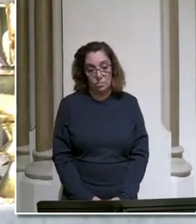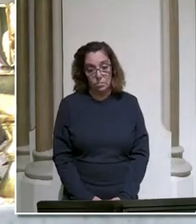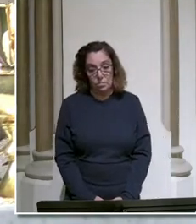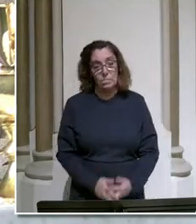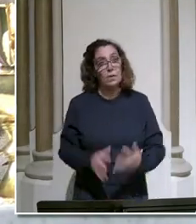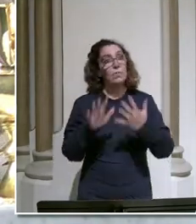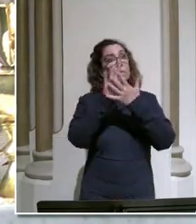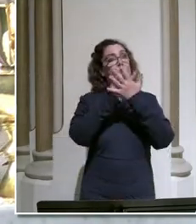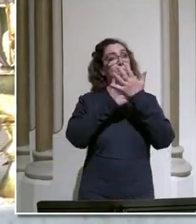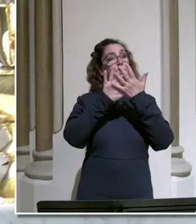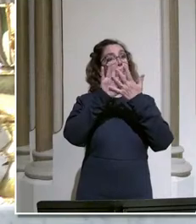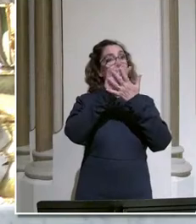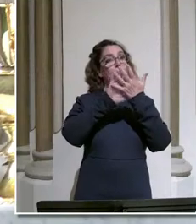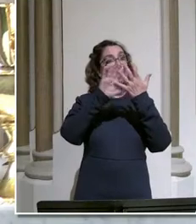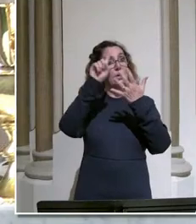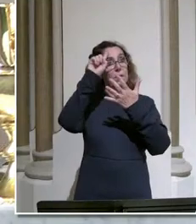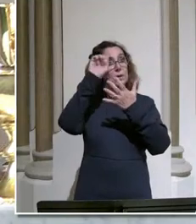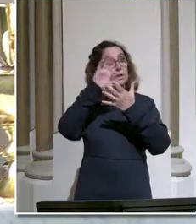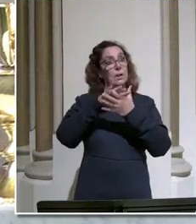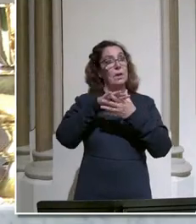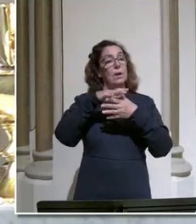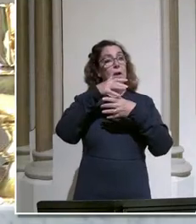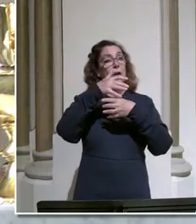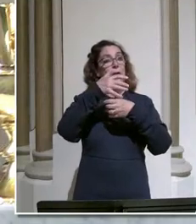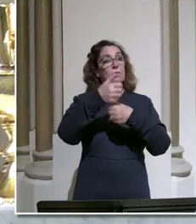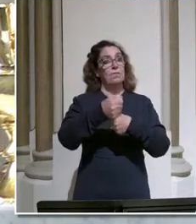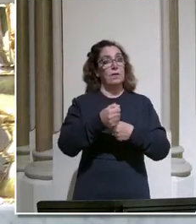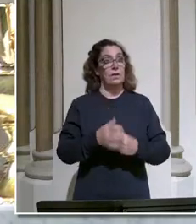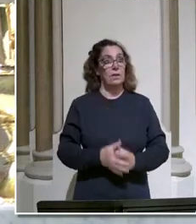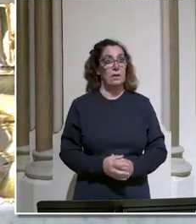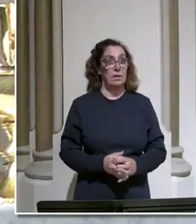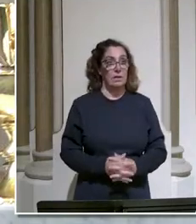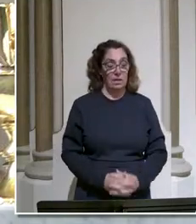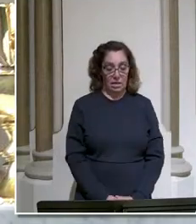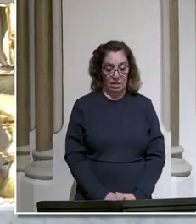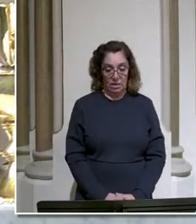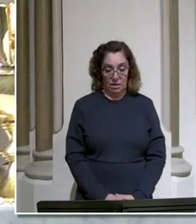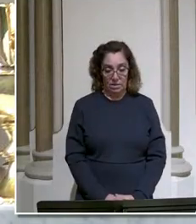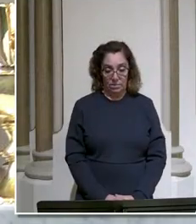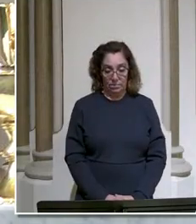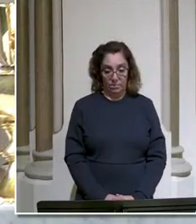The mystery of faith.